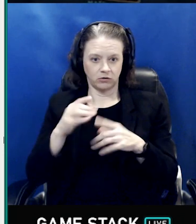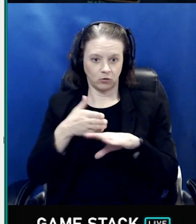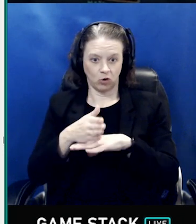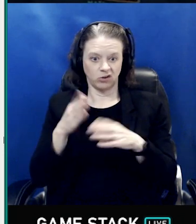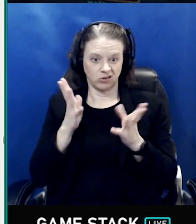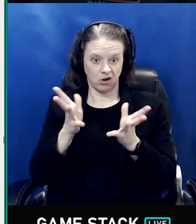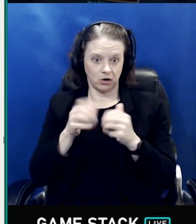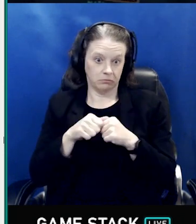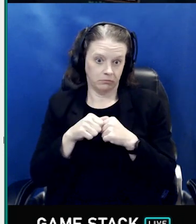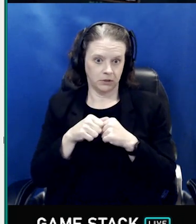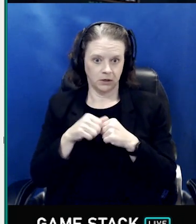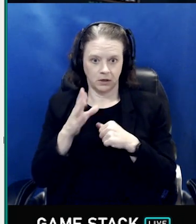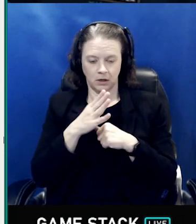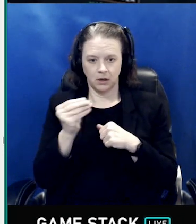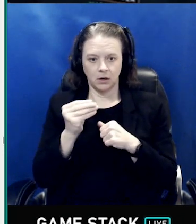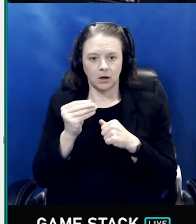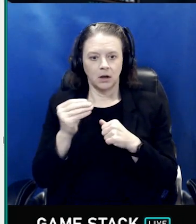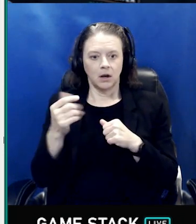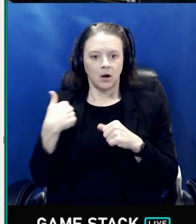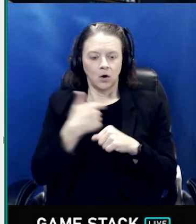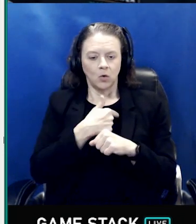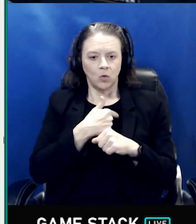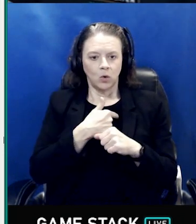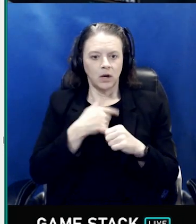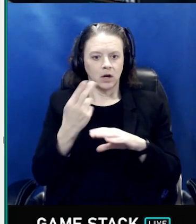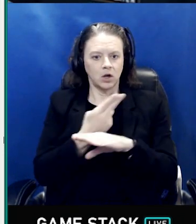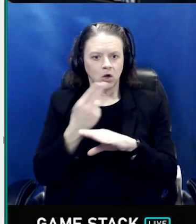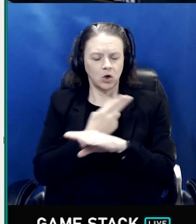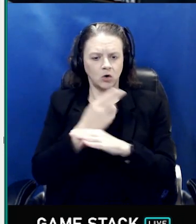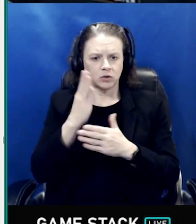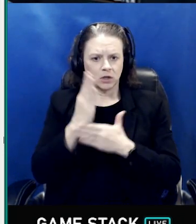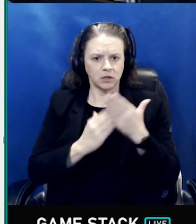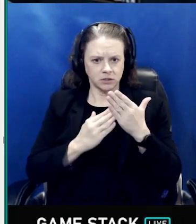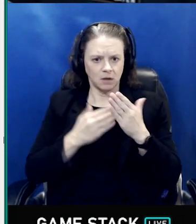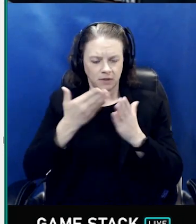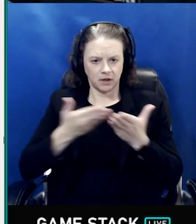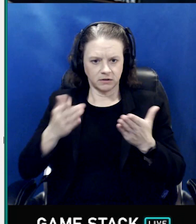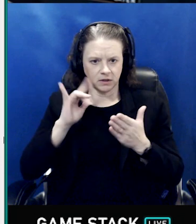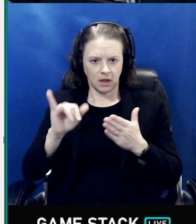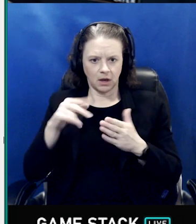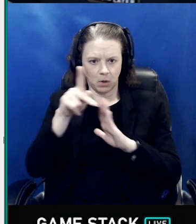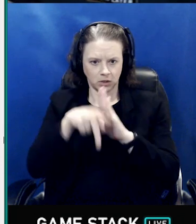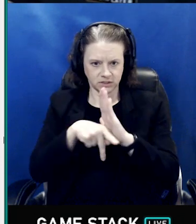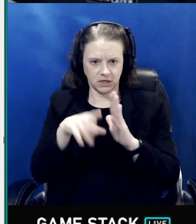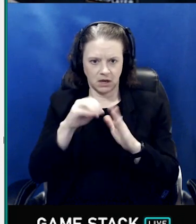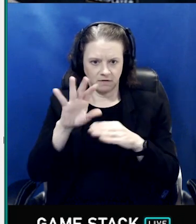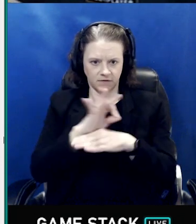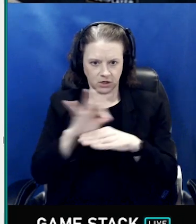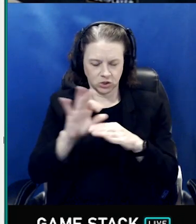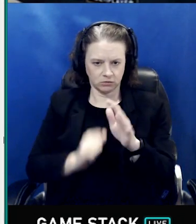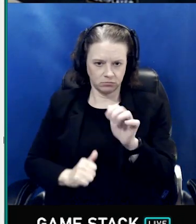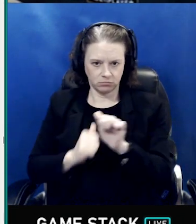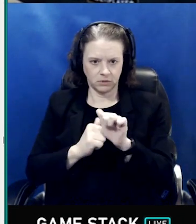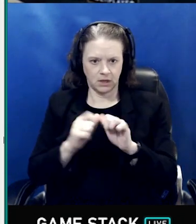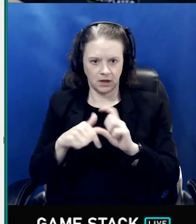We use some features like update policy and function to categorize logs after ingestion and exploit.